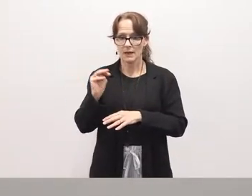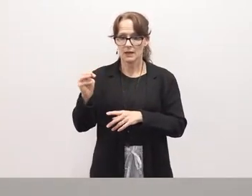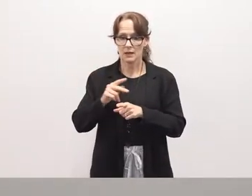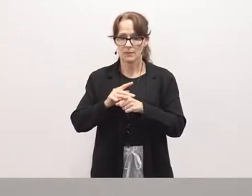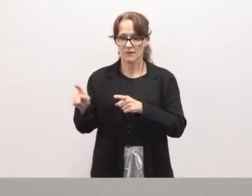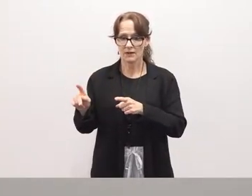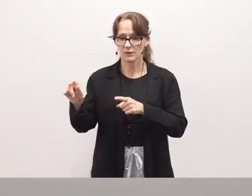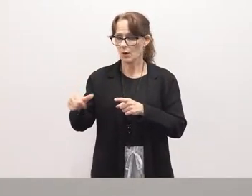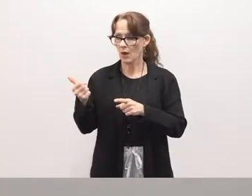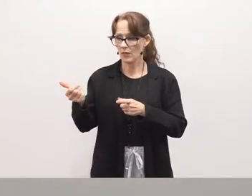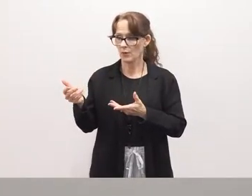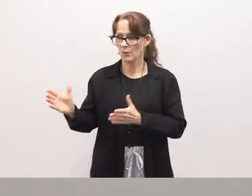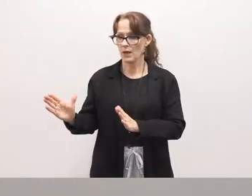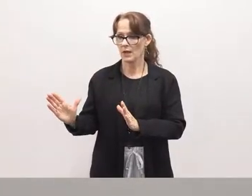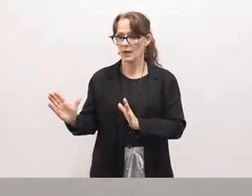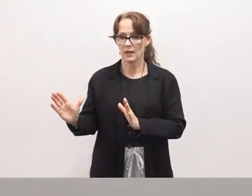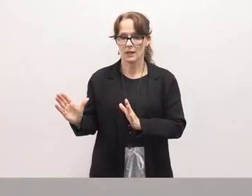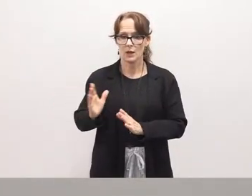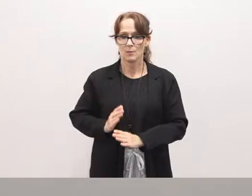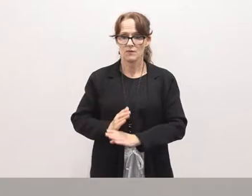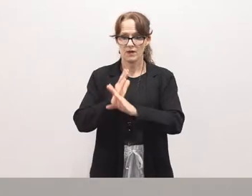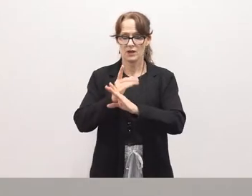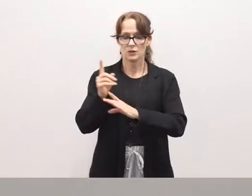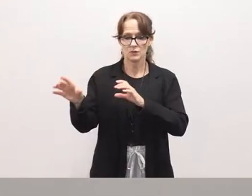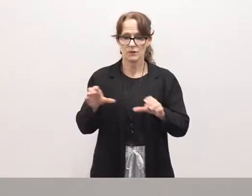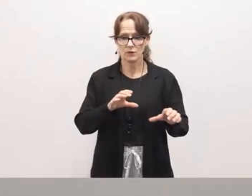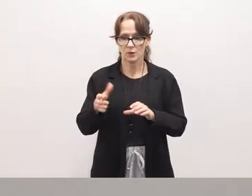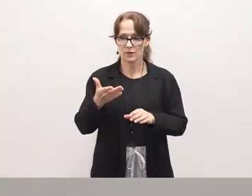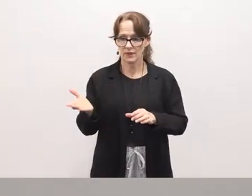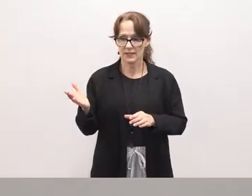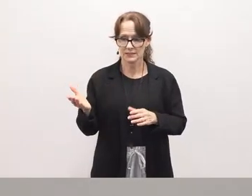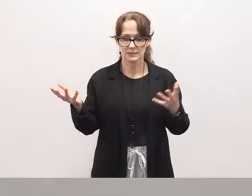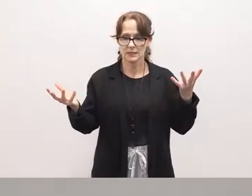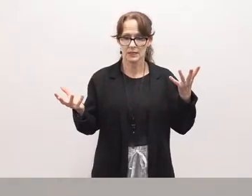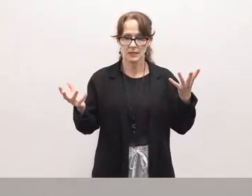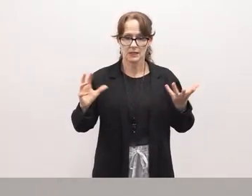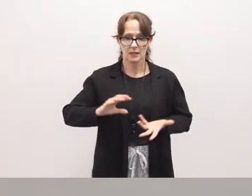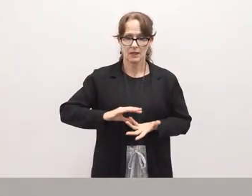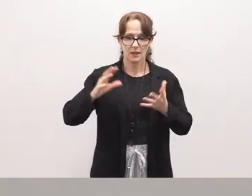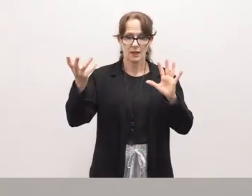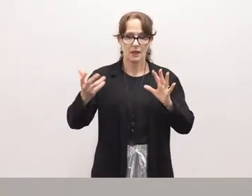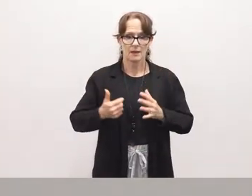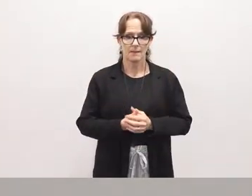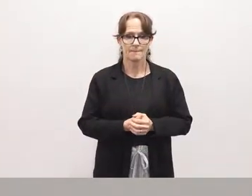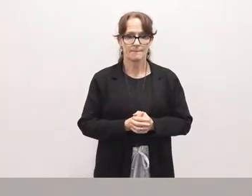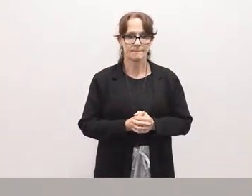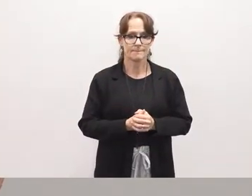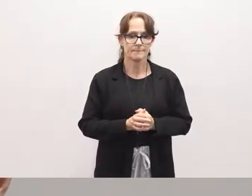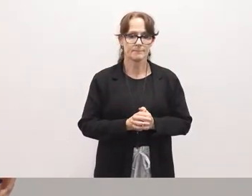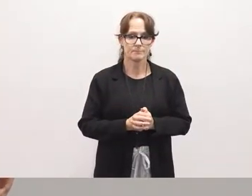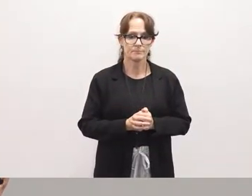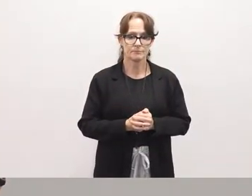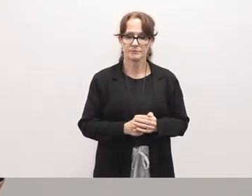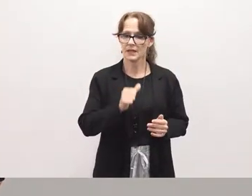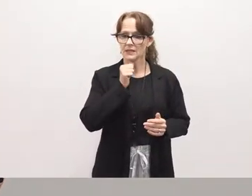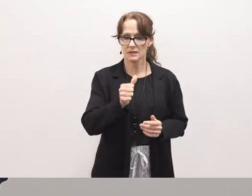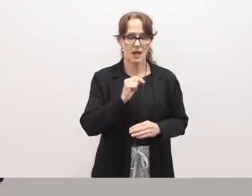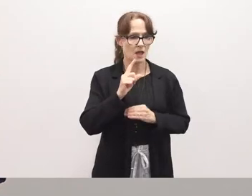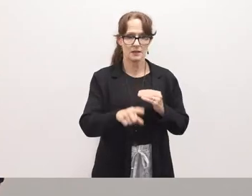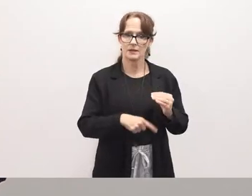professionally or otherwise that prevents you from doing things, that it just gets jammed. I mean, I this is not